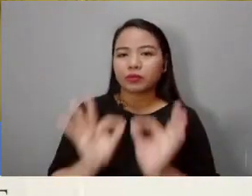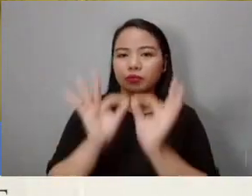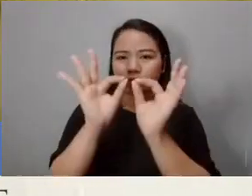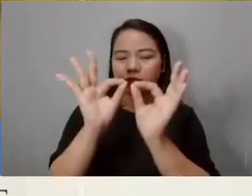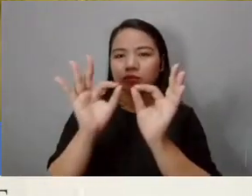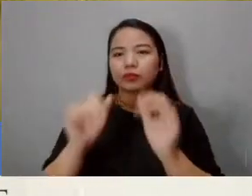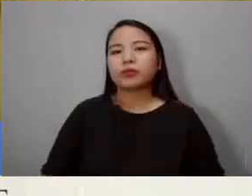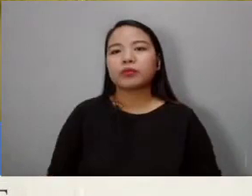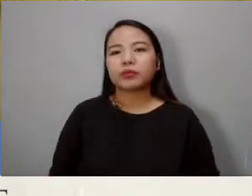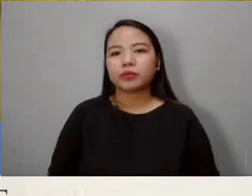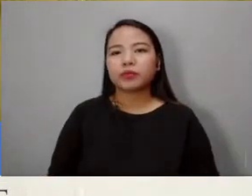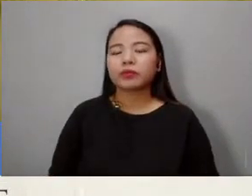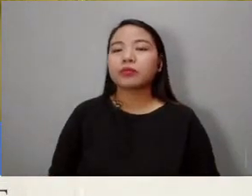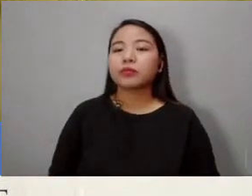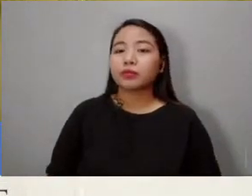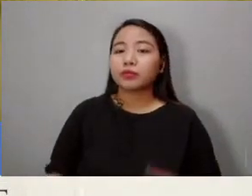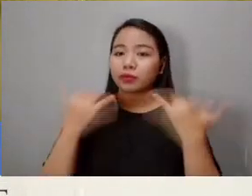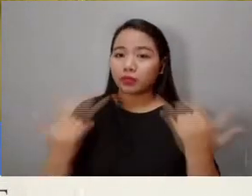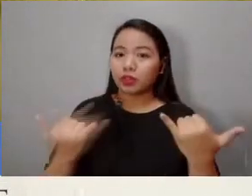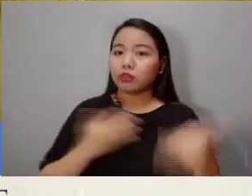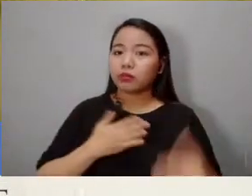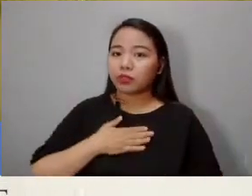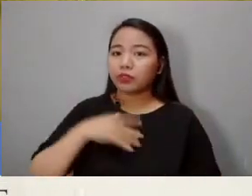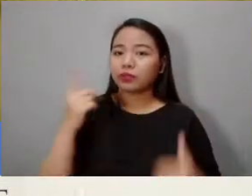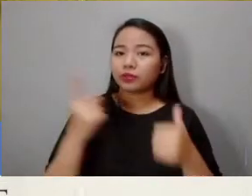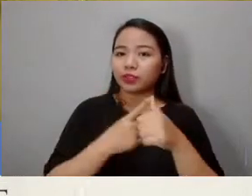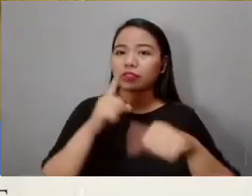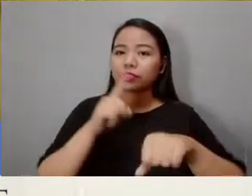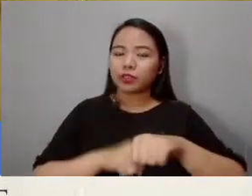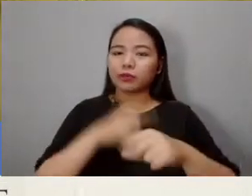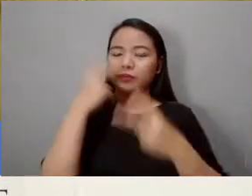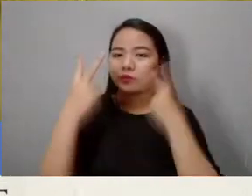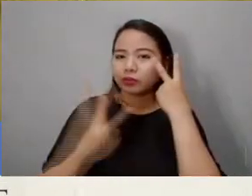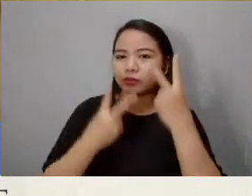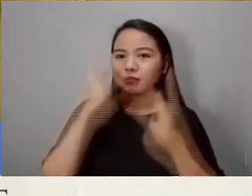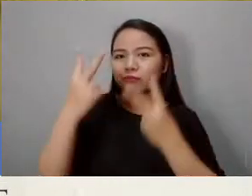This is my first time to visit the Abbey.